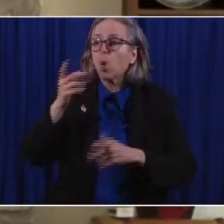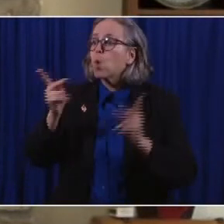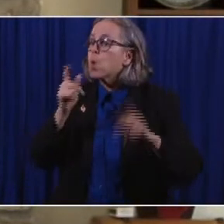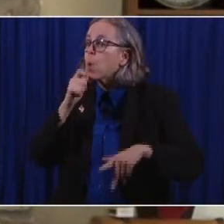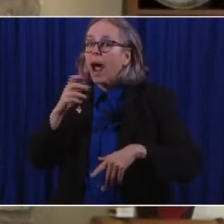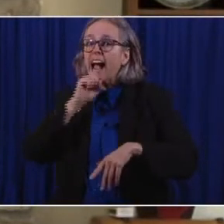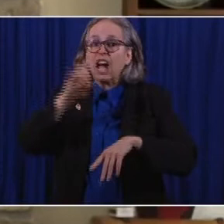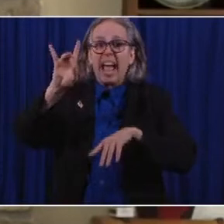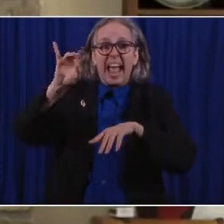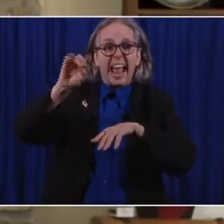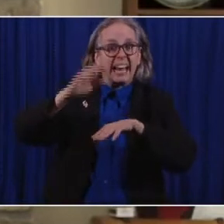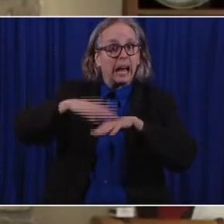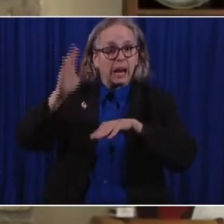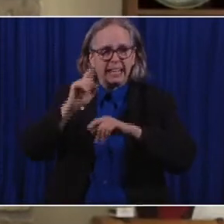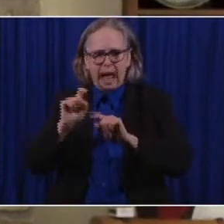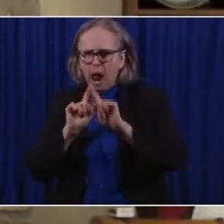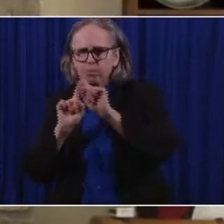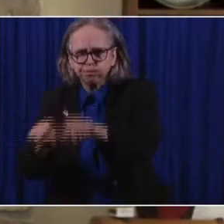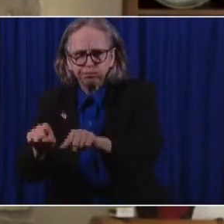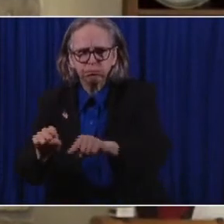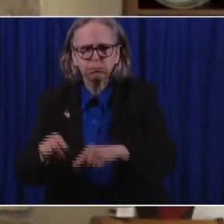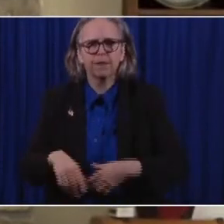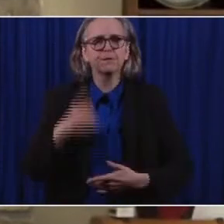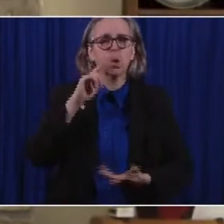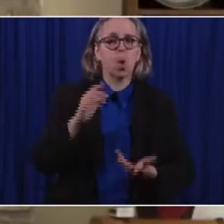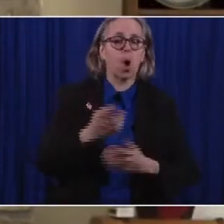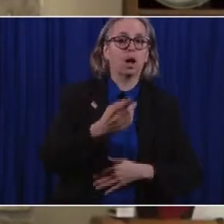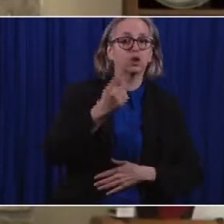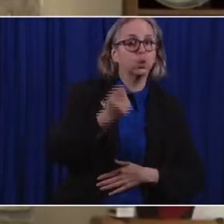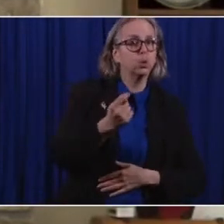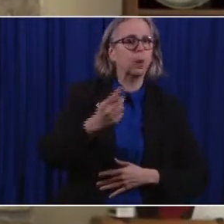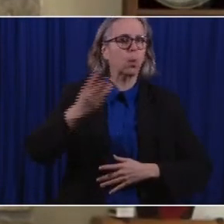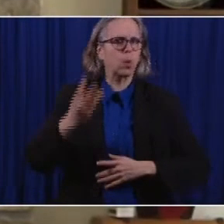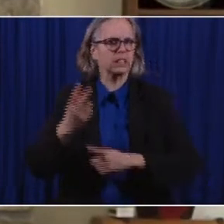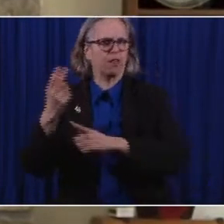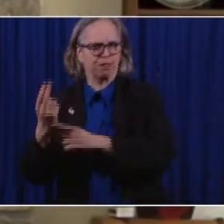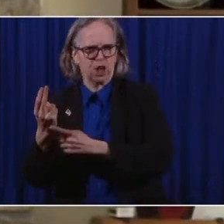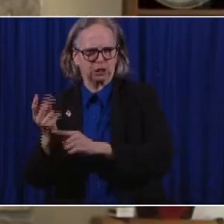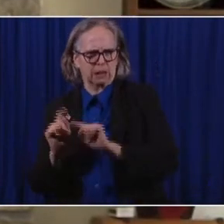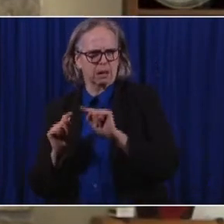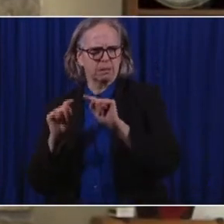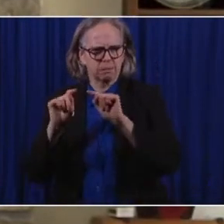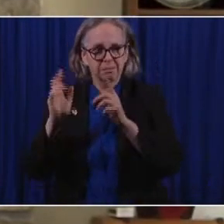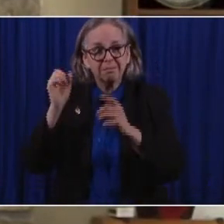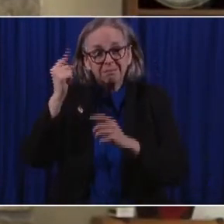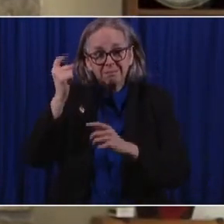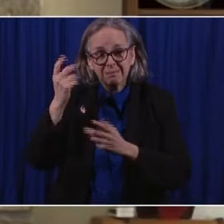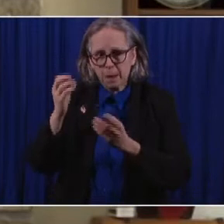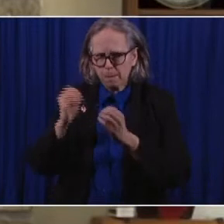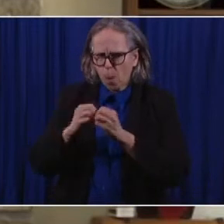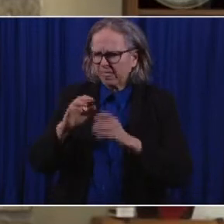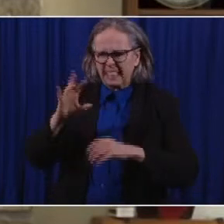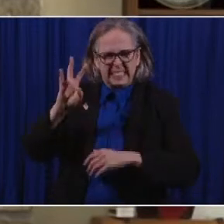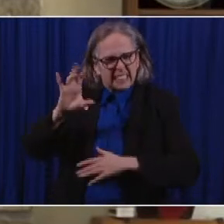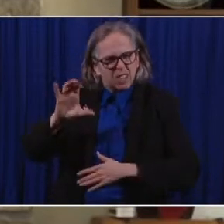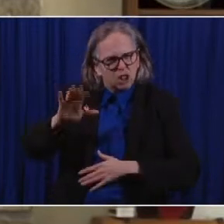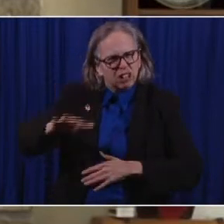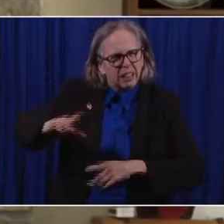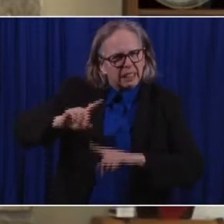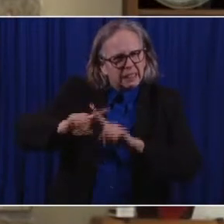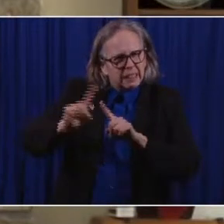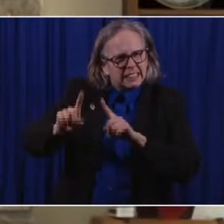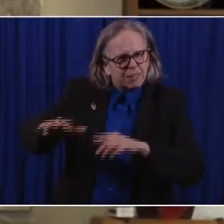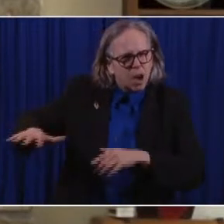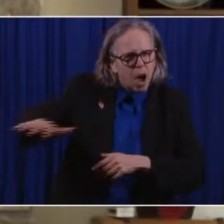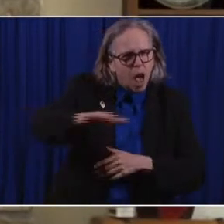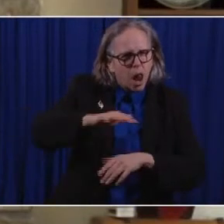Thursday, you have those locations are available. Now, the caveat is,